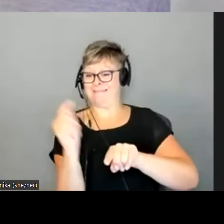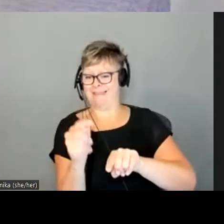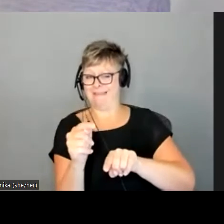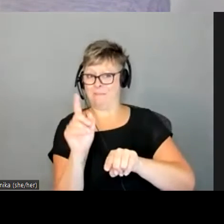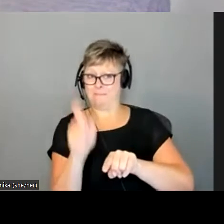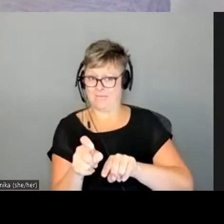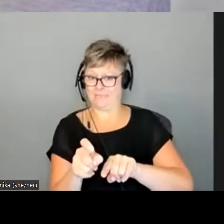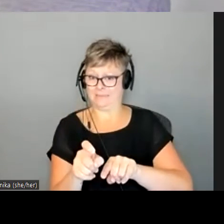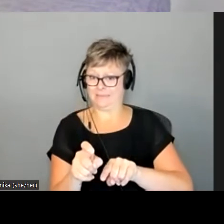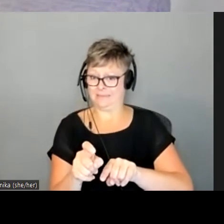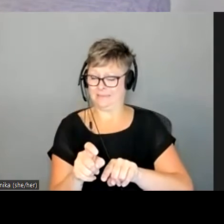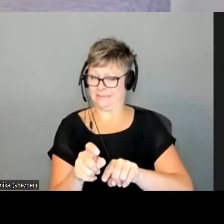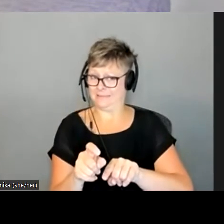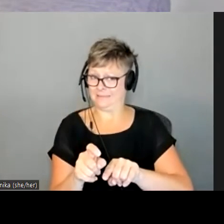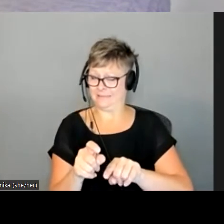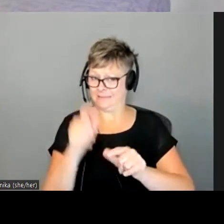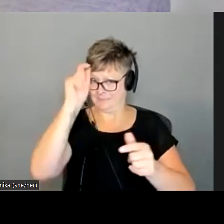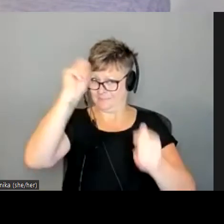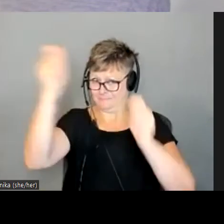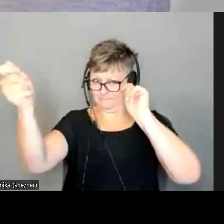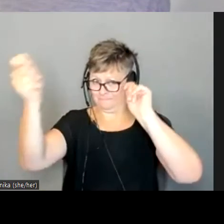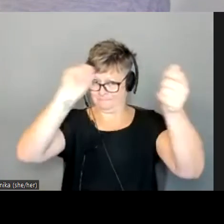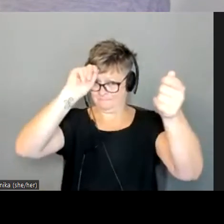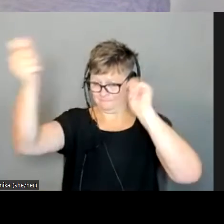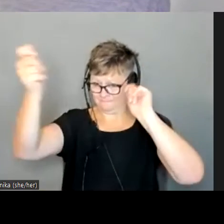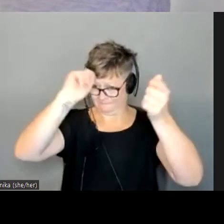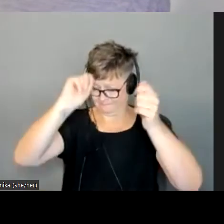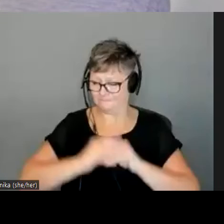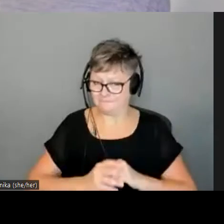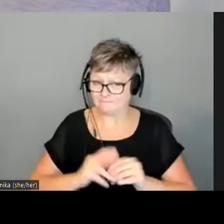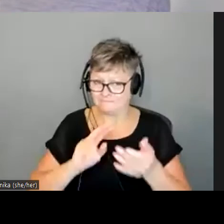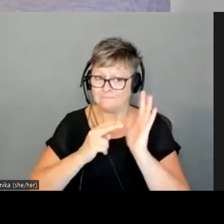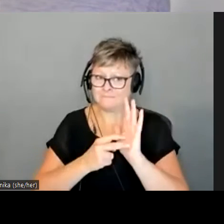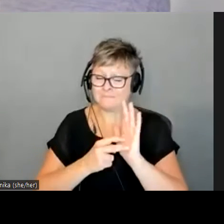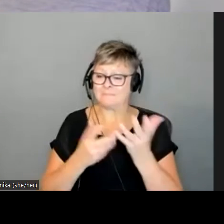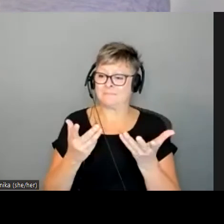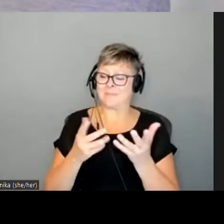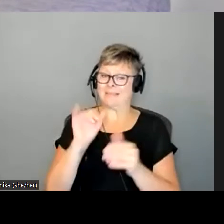to as victim services. And that's where the abuse definitely becomes a very serious